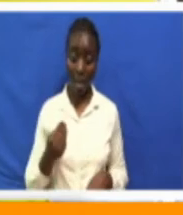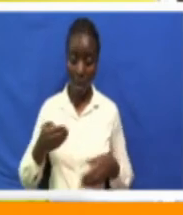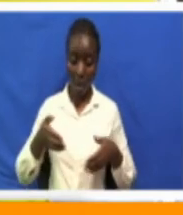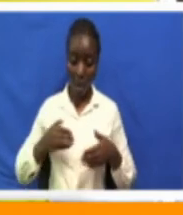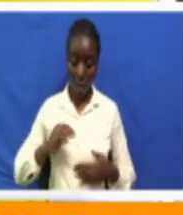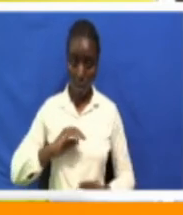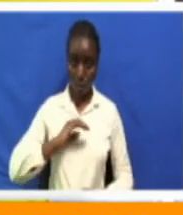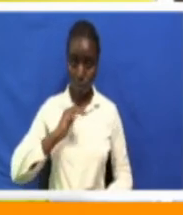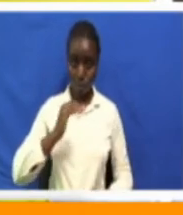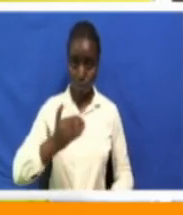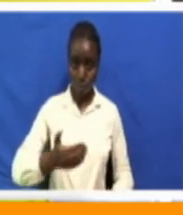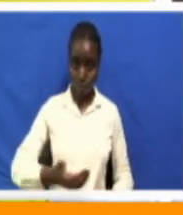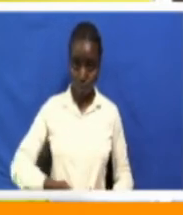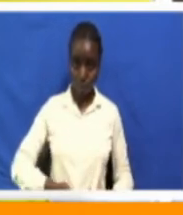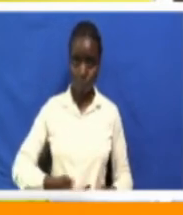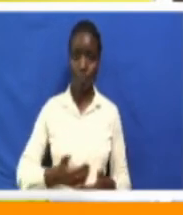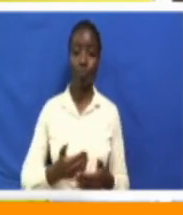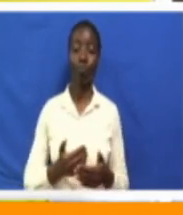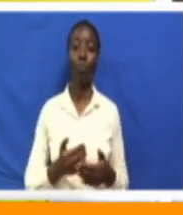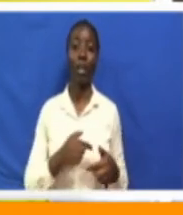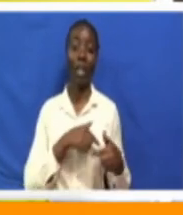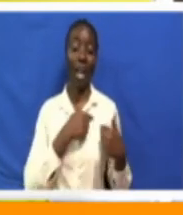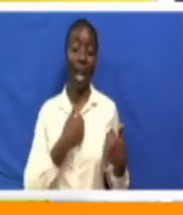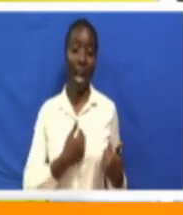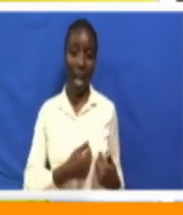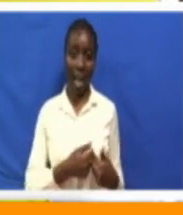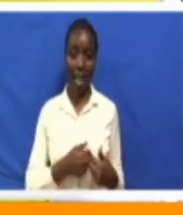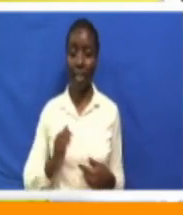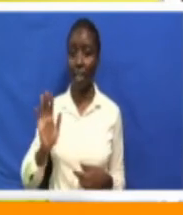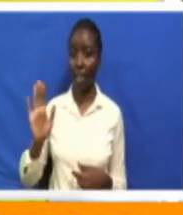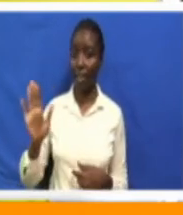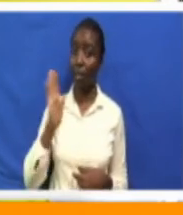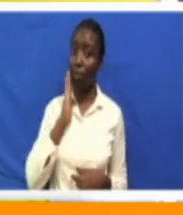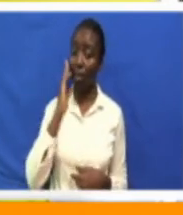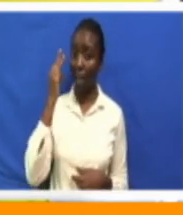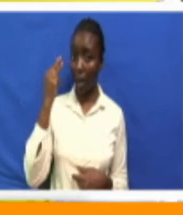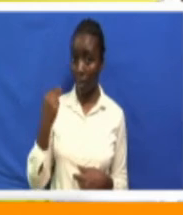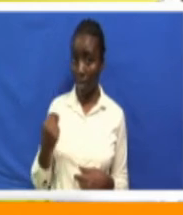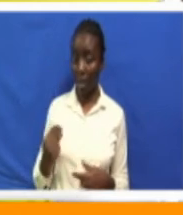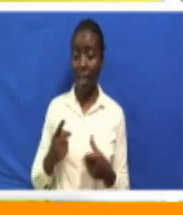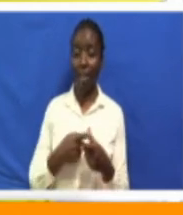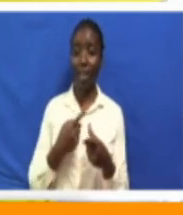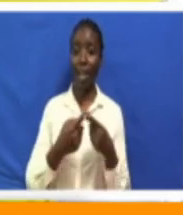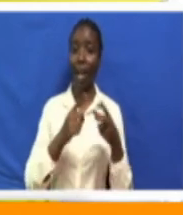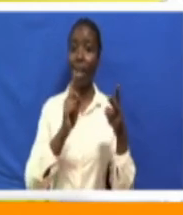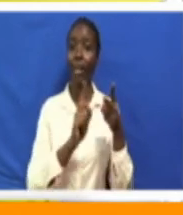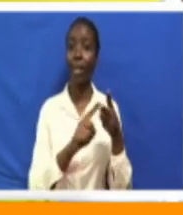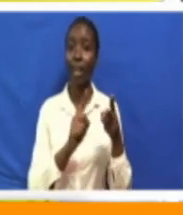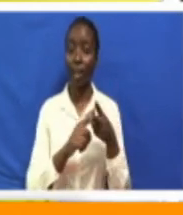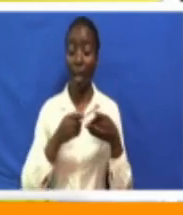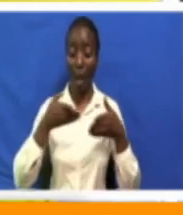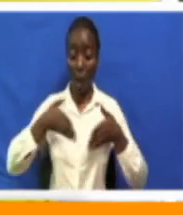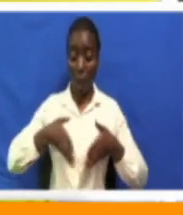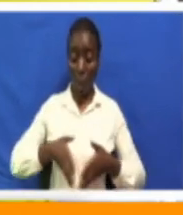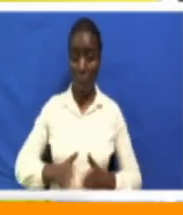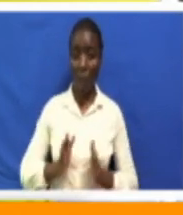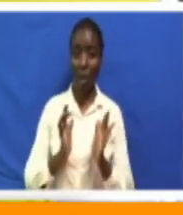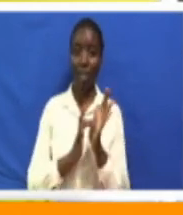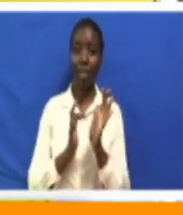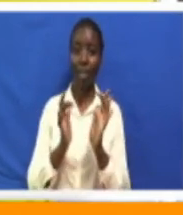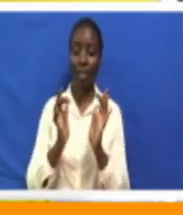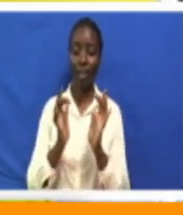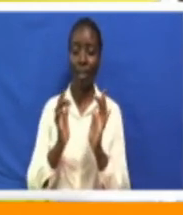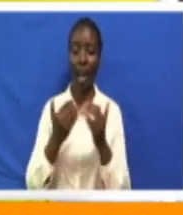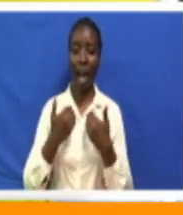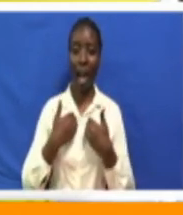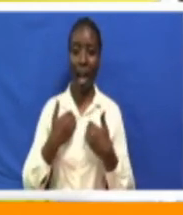in her heart fast and second bore him in the